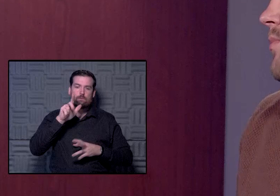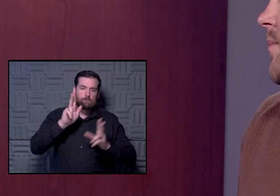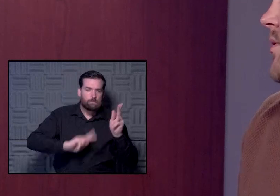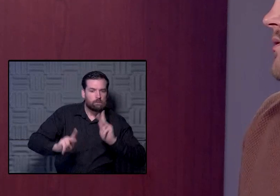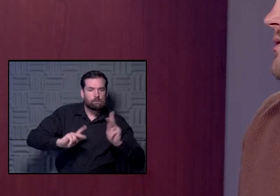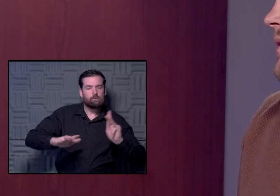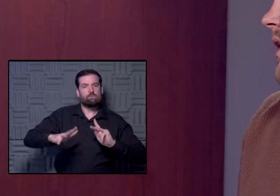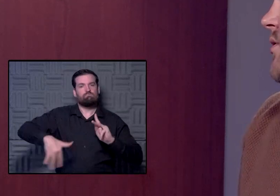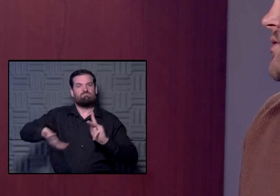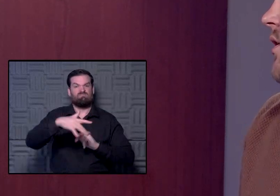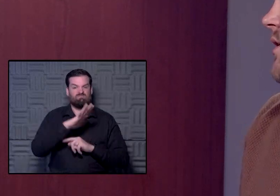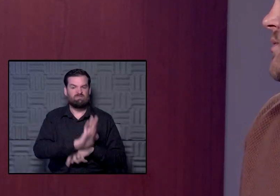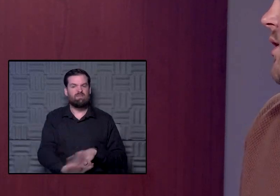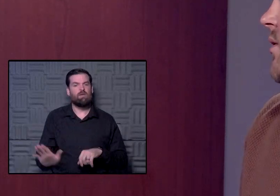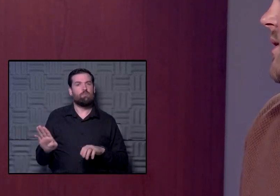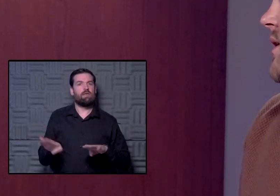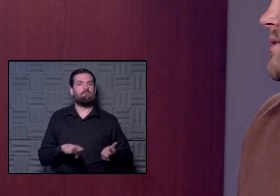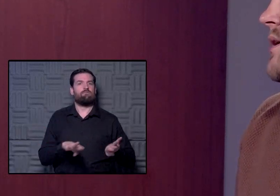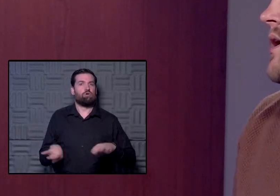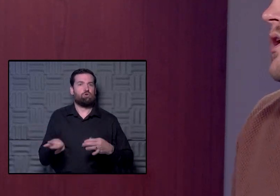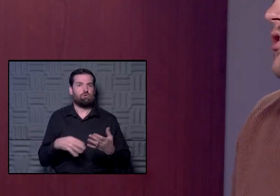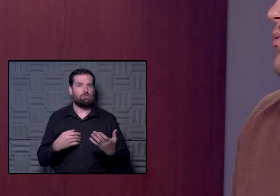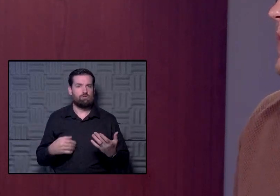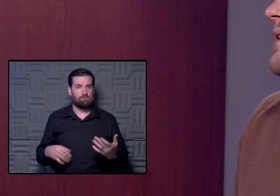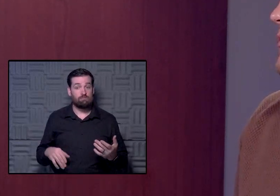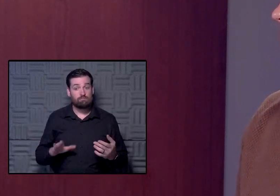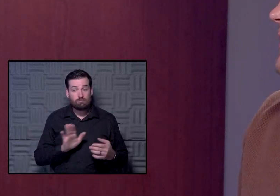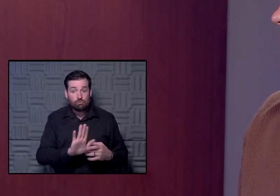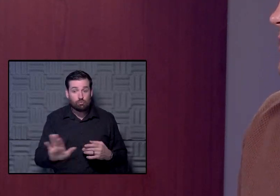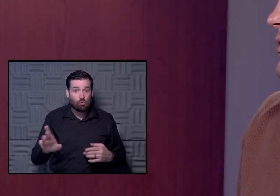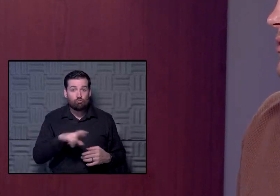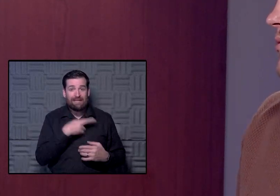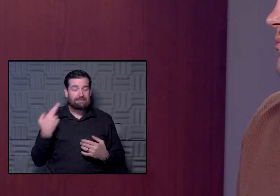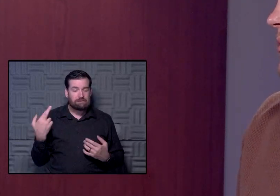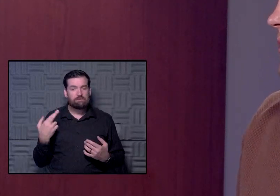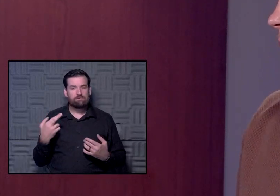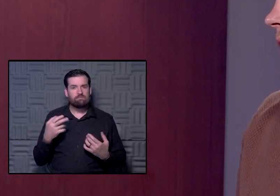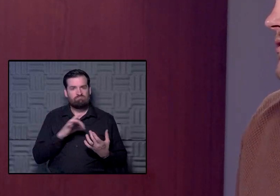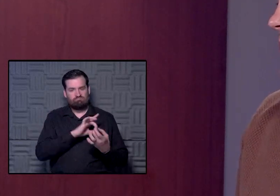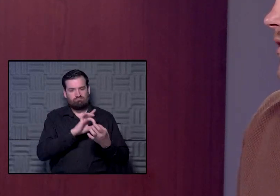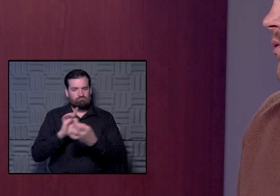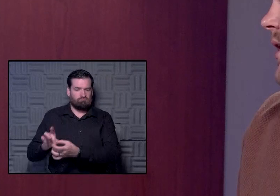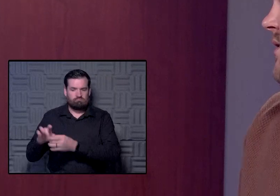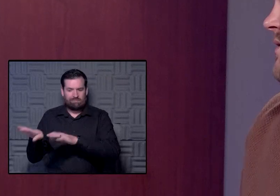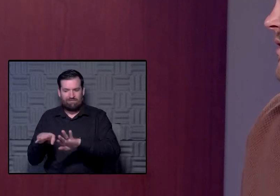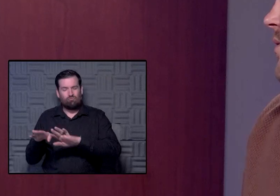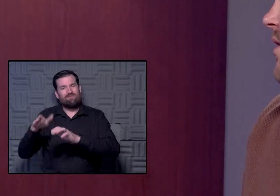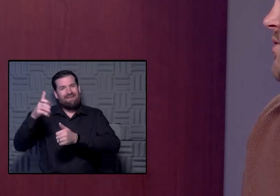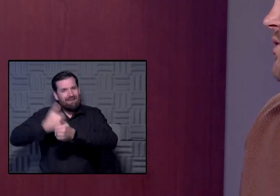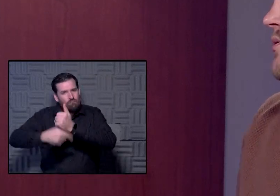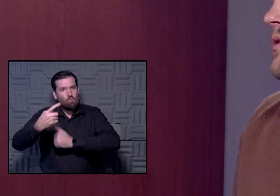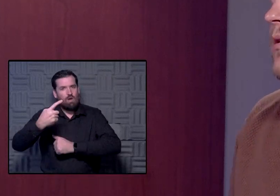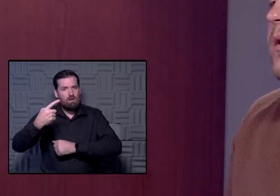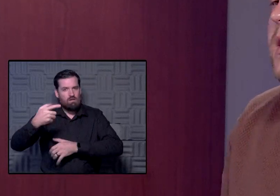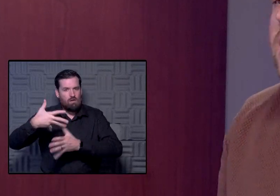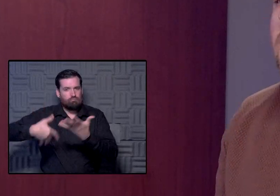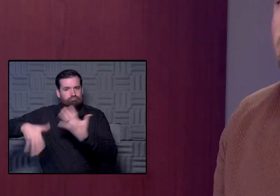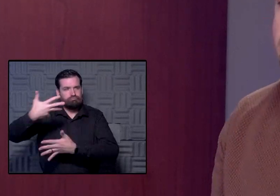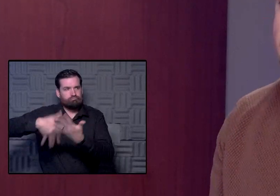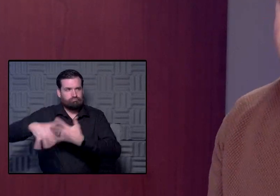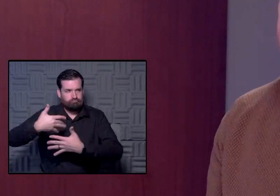their bubbles behaviors are as well, because your risk is relative to the behaviors of everyone else around you.